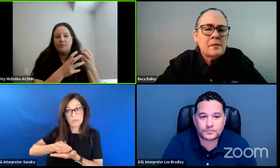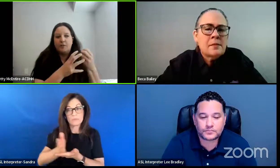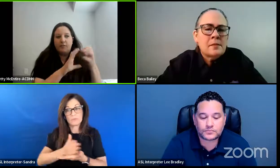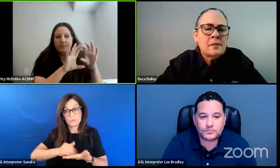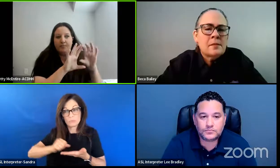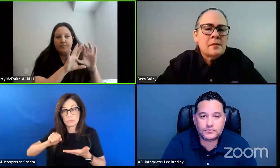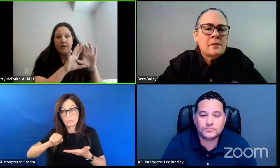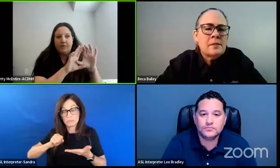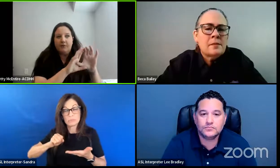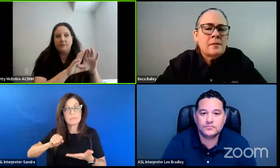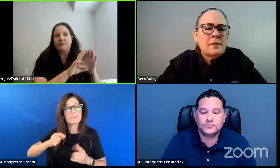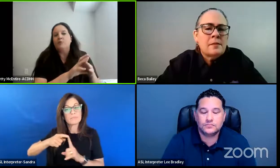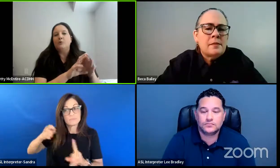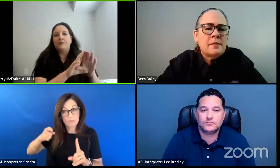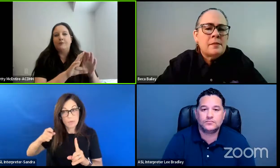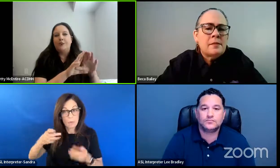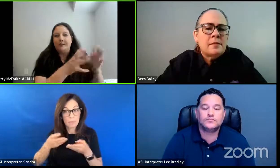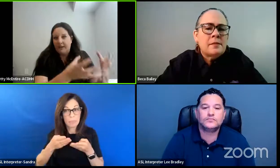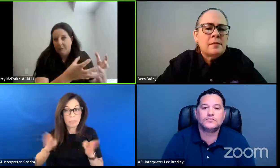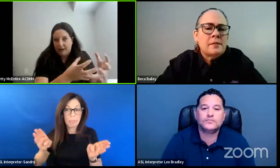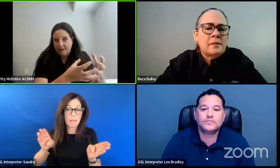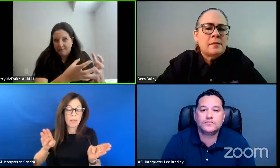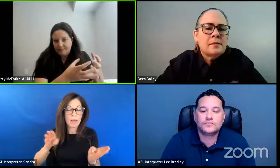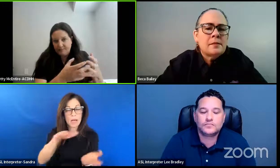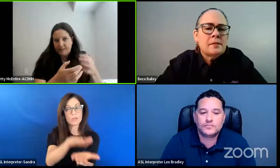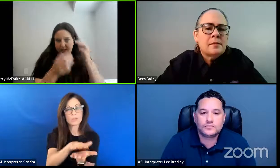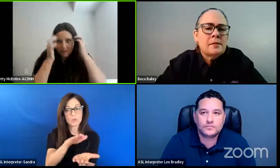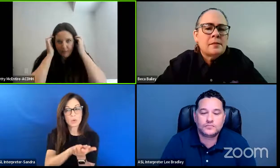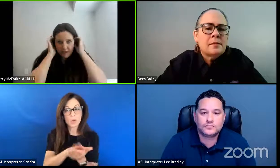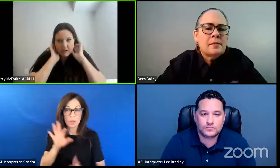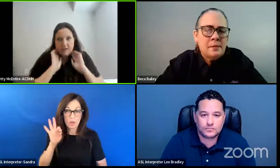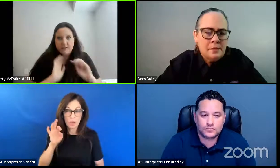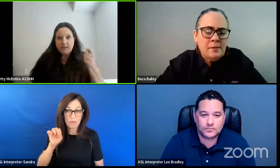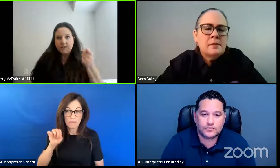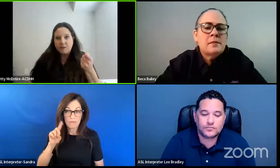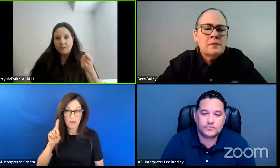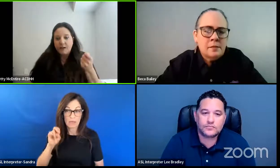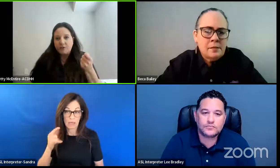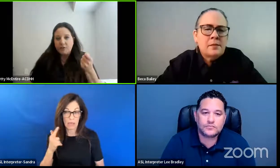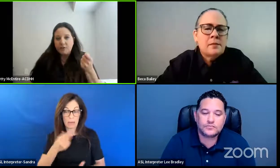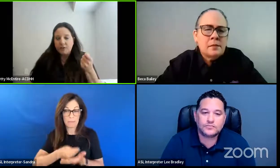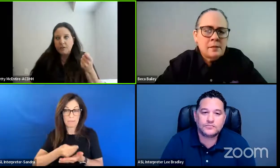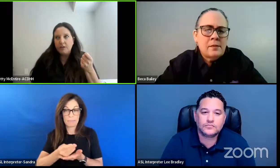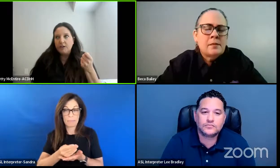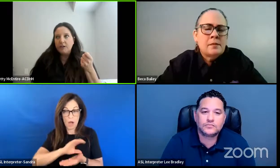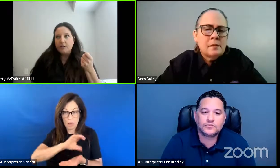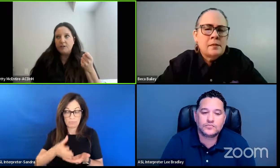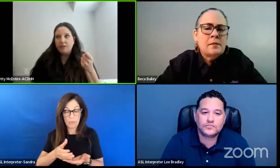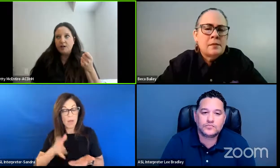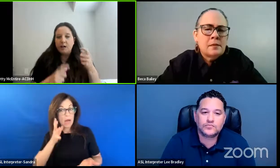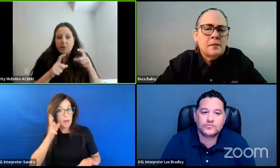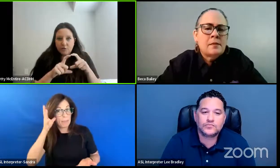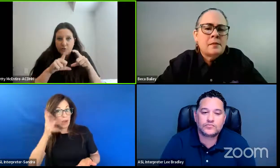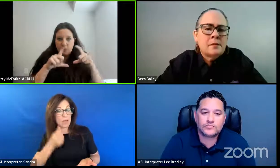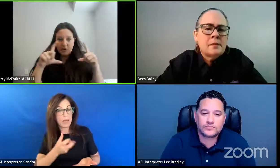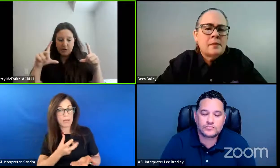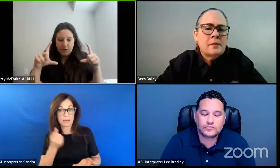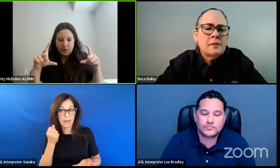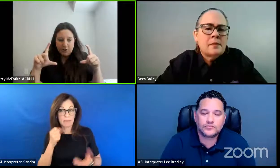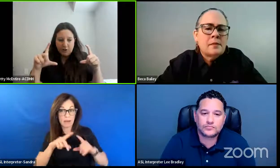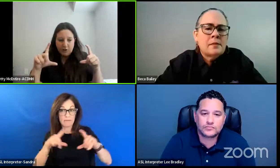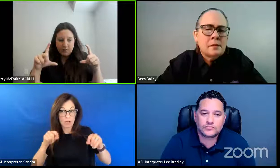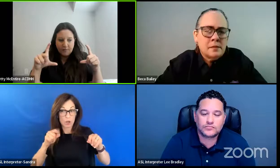from the public school funding pot, and a parent can take their voucher if they're